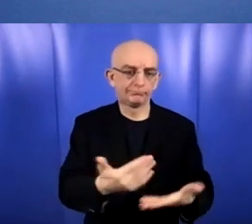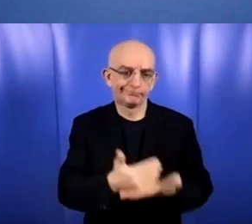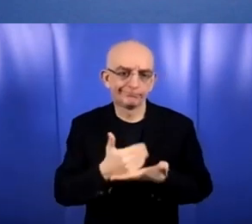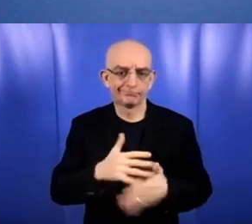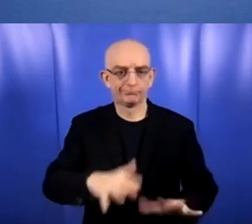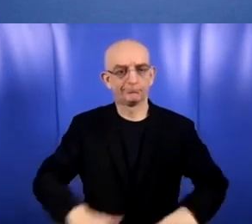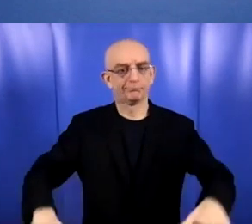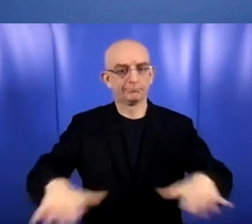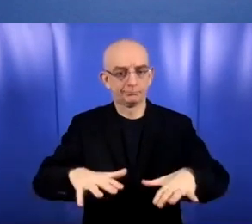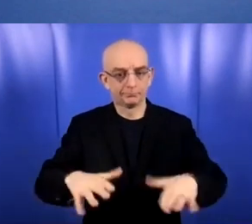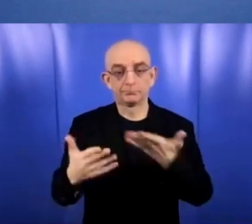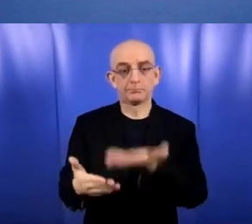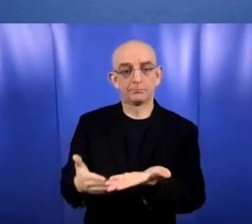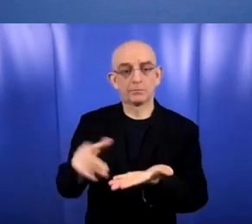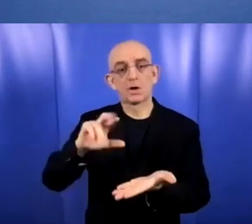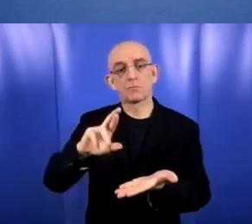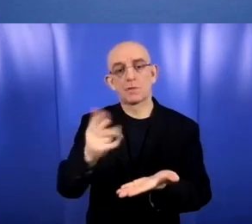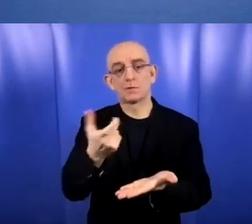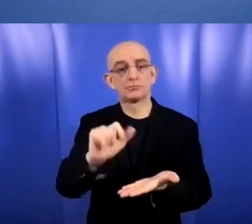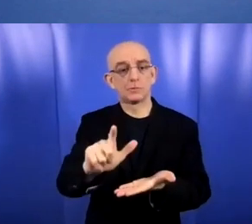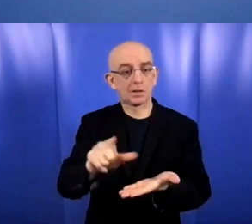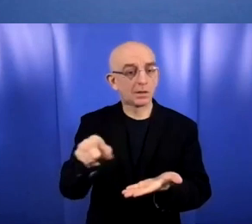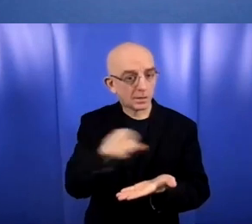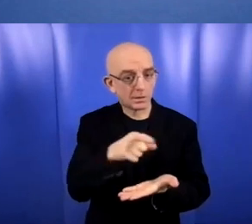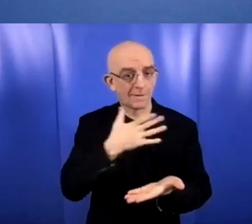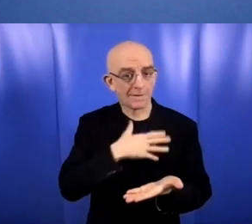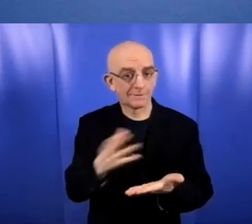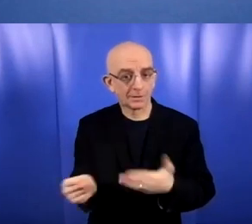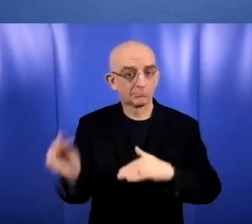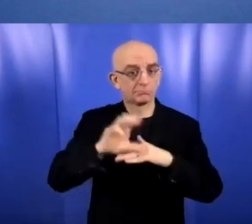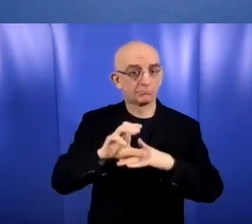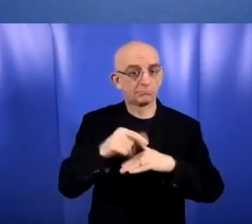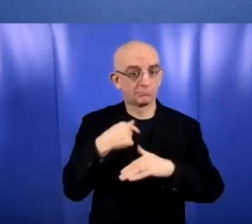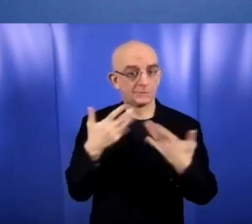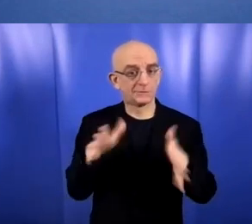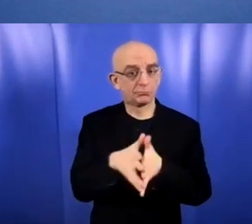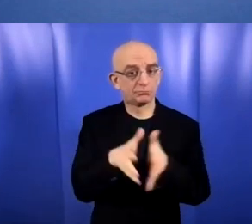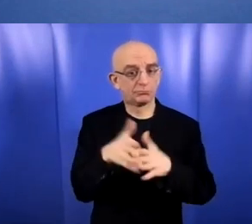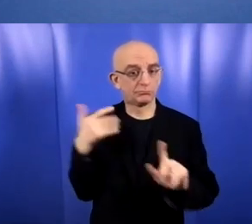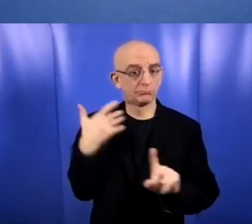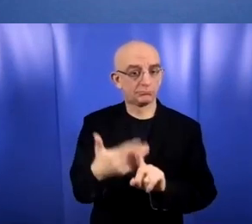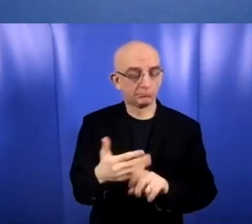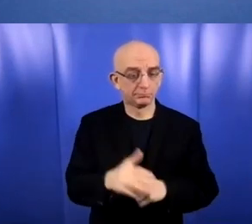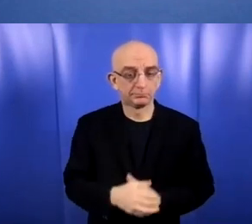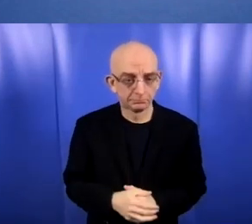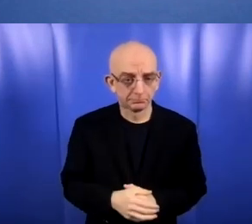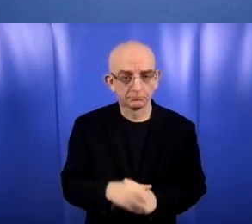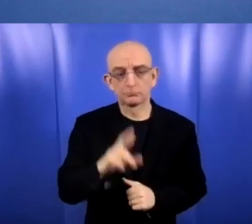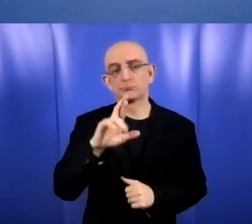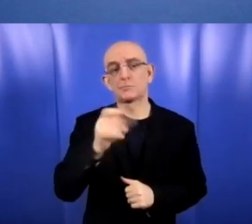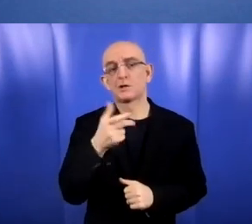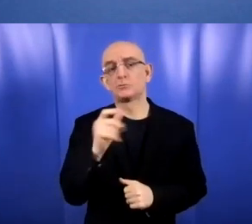No, Jeff, that's great. I think there's also some more connections on how this connects to SDG 4